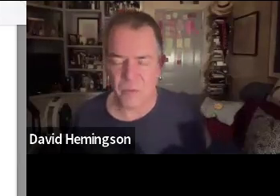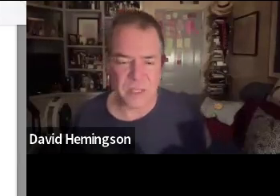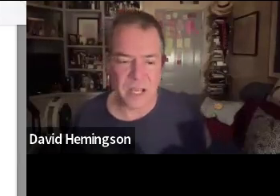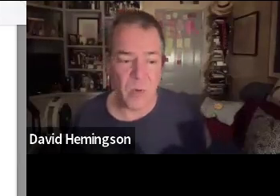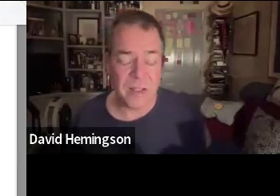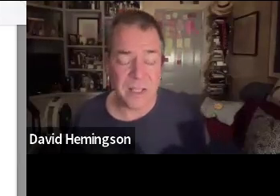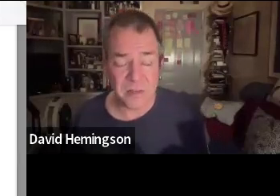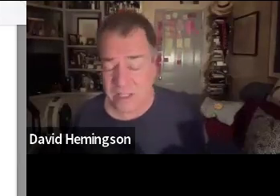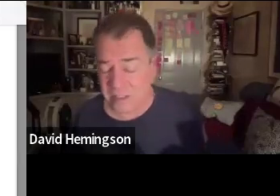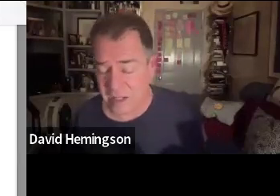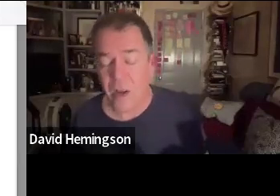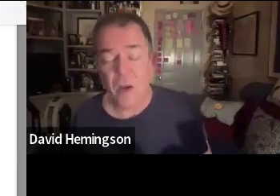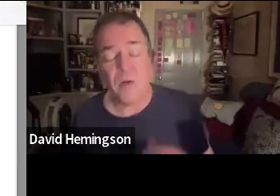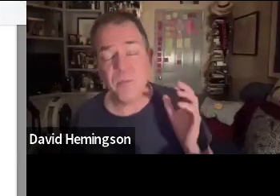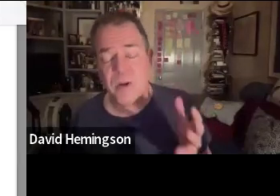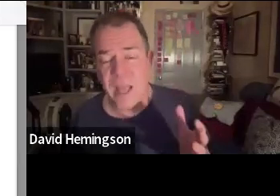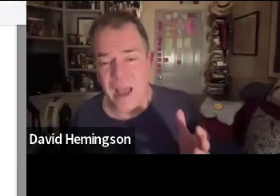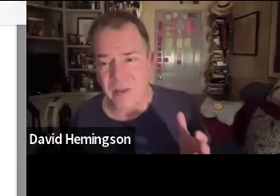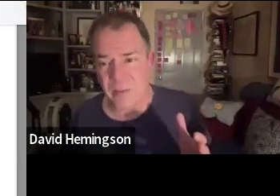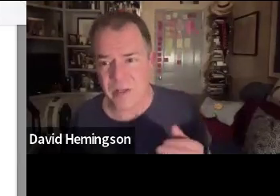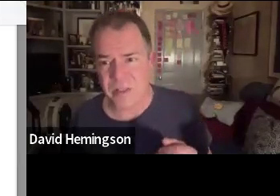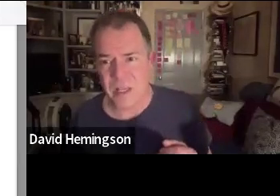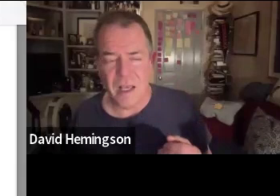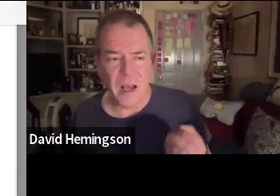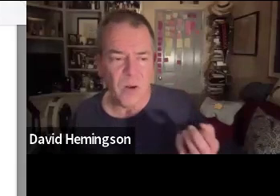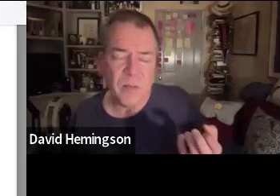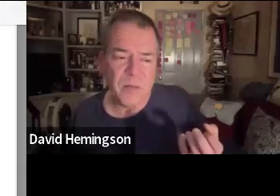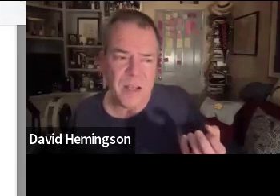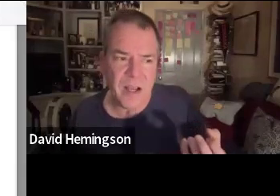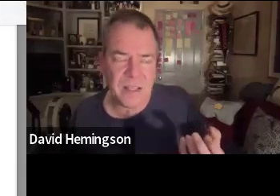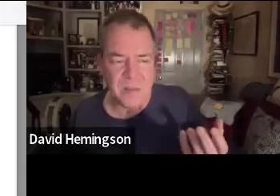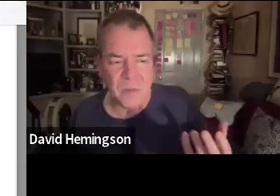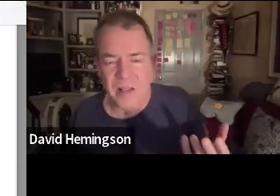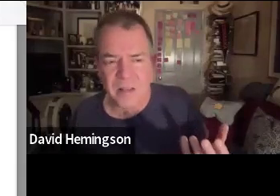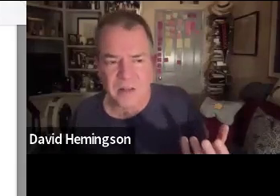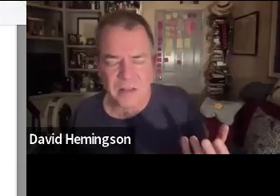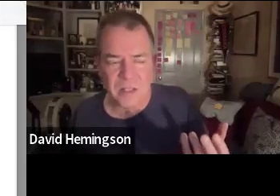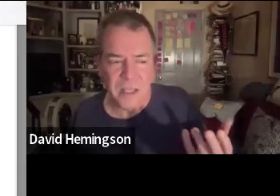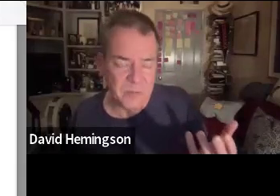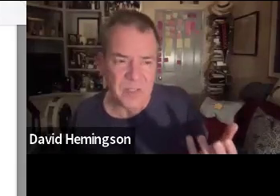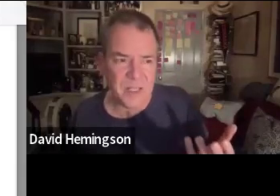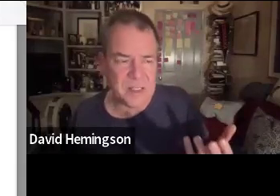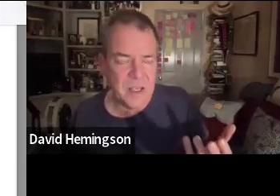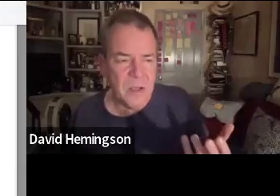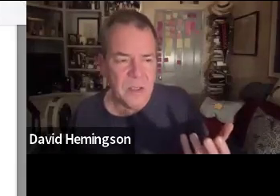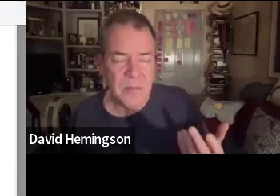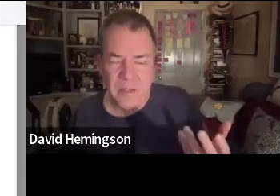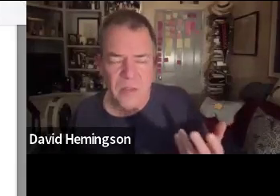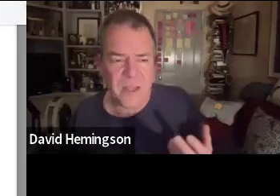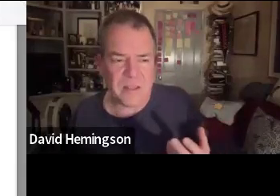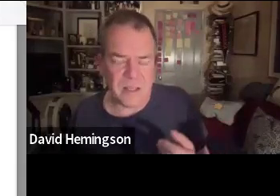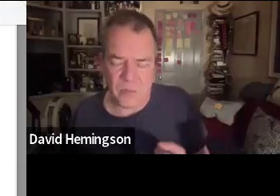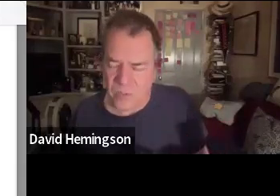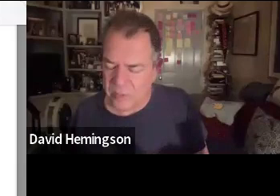what I was going for. It's like I wanted to get those other kids out of there, but it was important to have them because I wanted to provide context. And where Alexander's again brilliant is